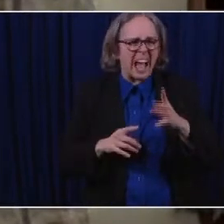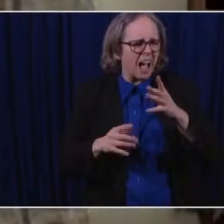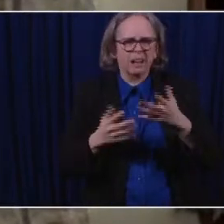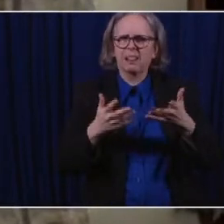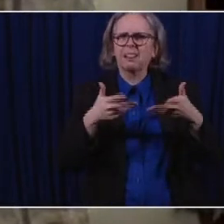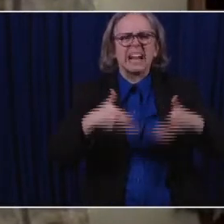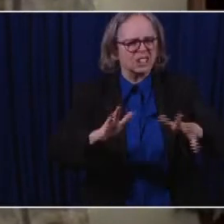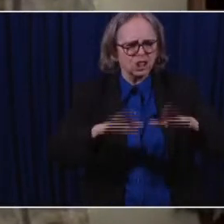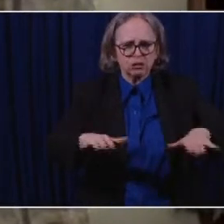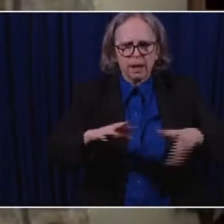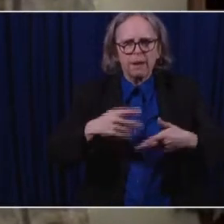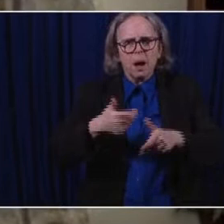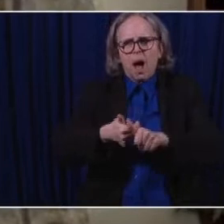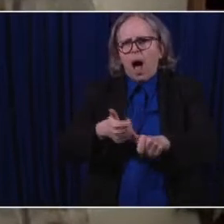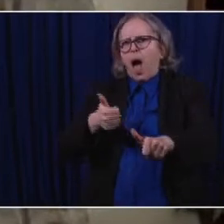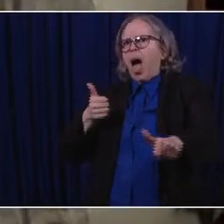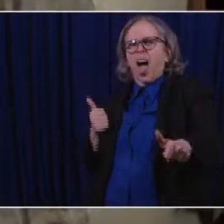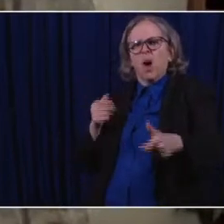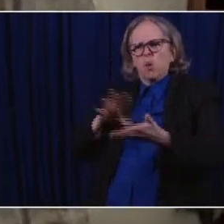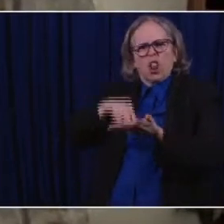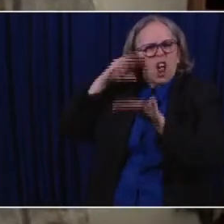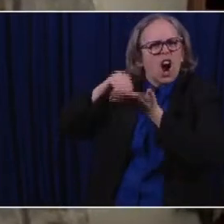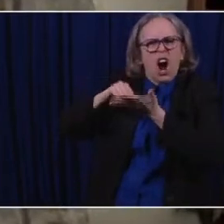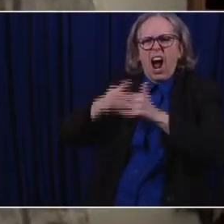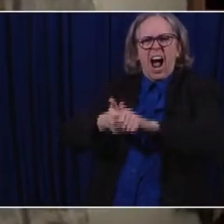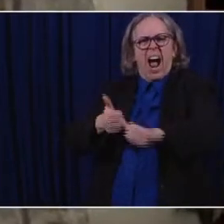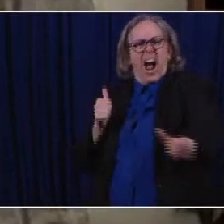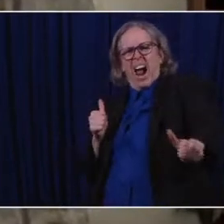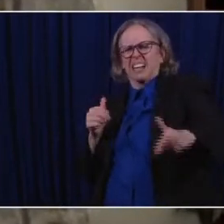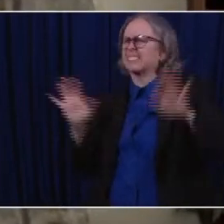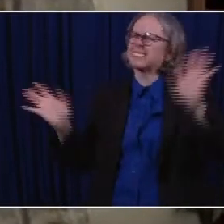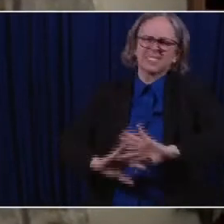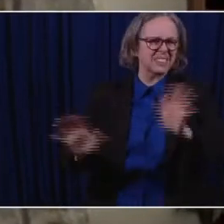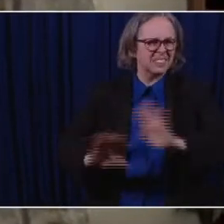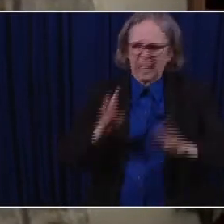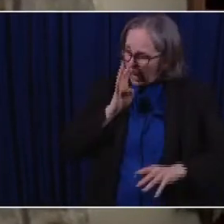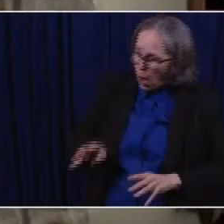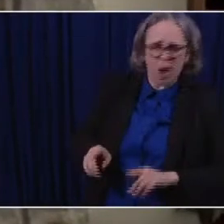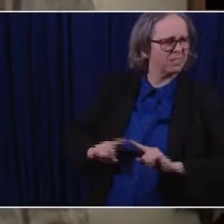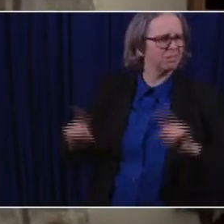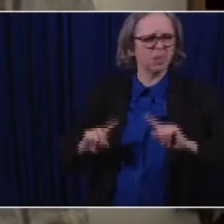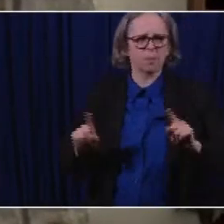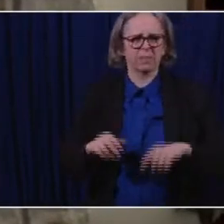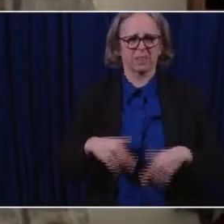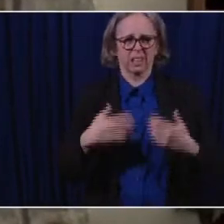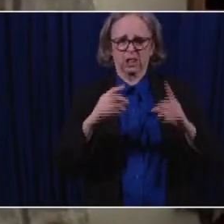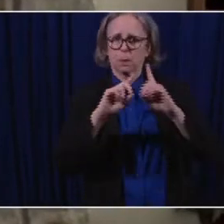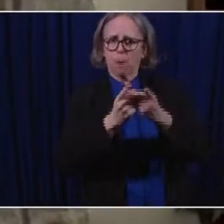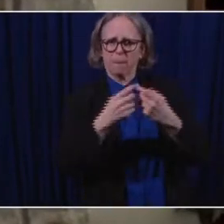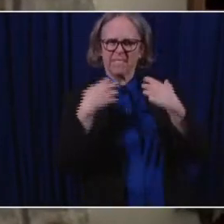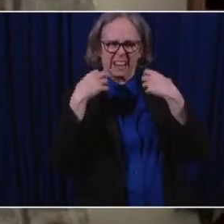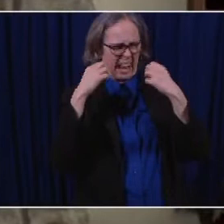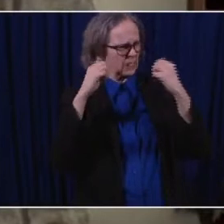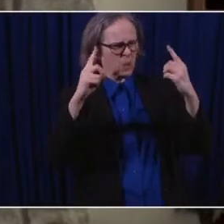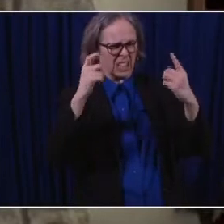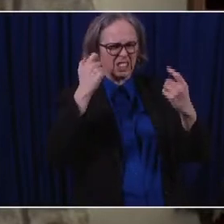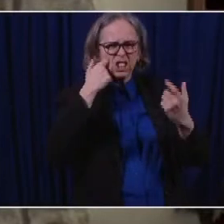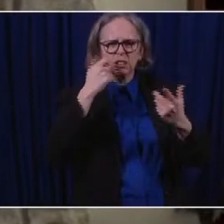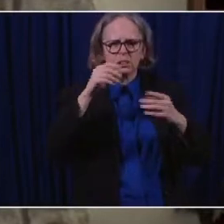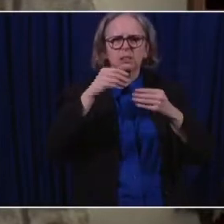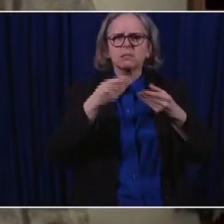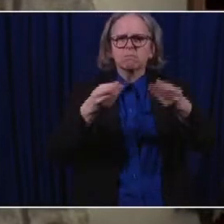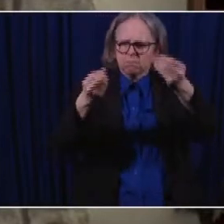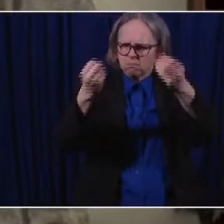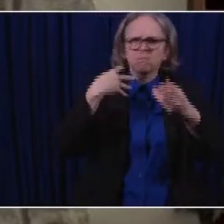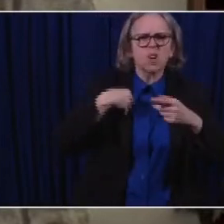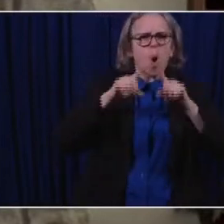seeing data come out from the State Department of Education showing slippage, as you would expect. I think the slippage, when